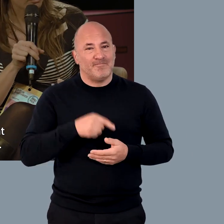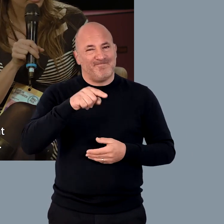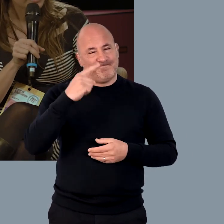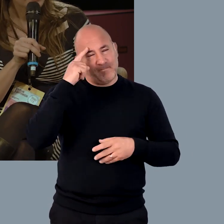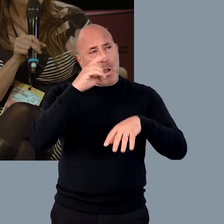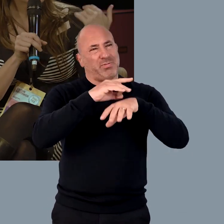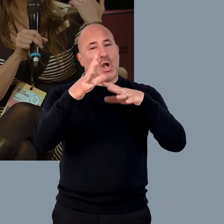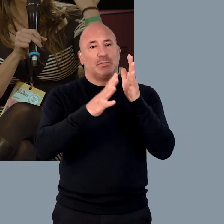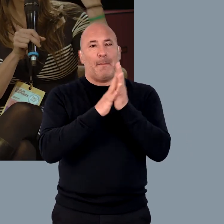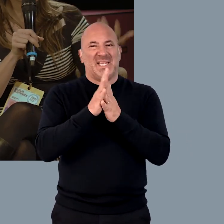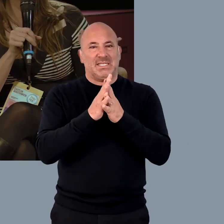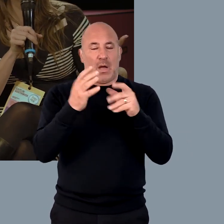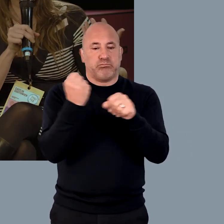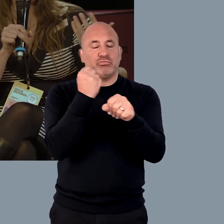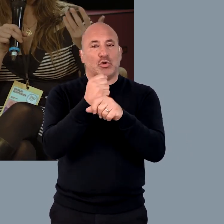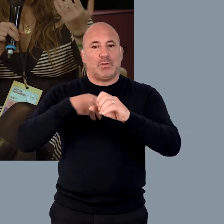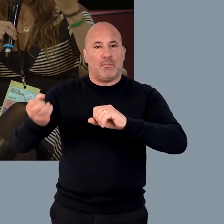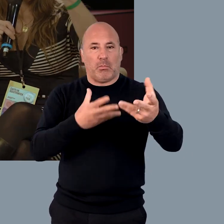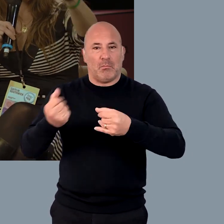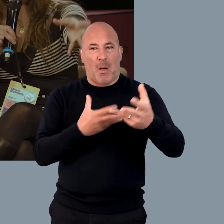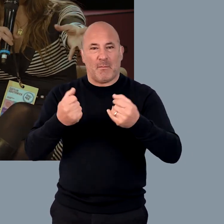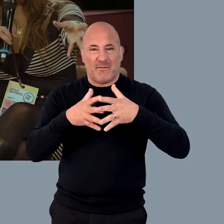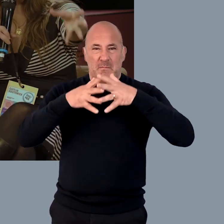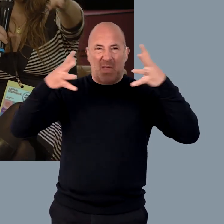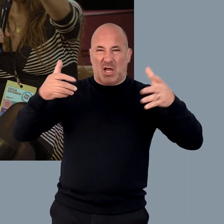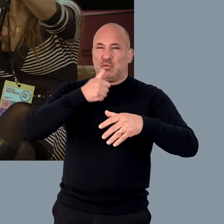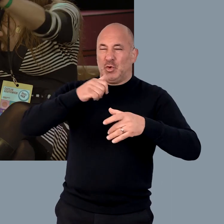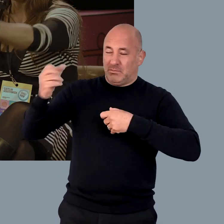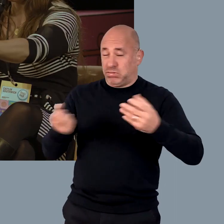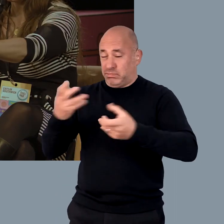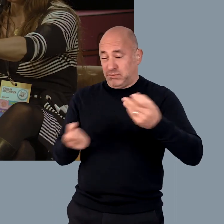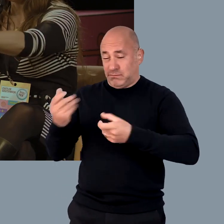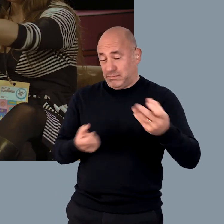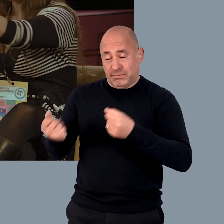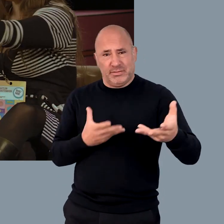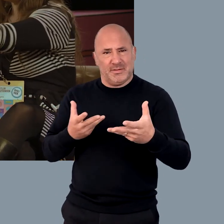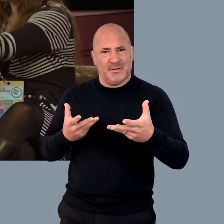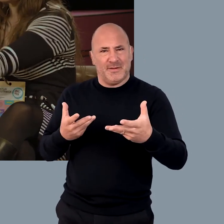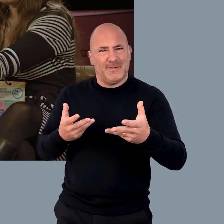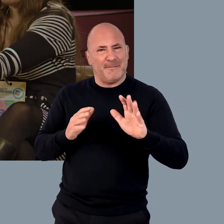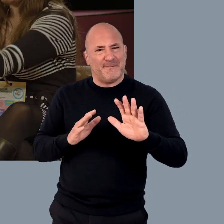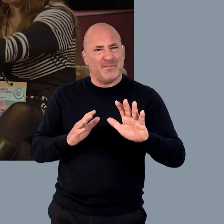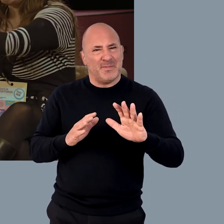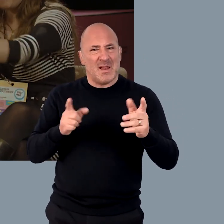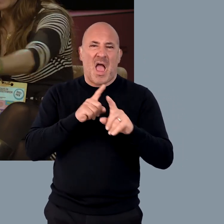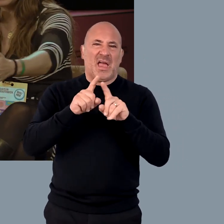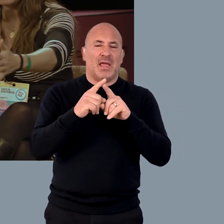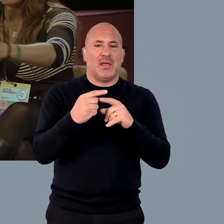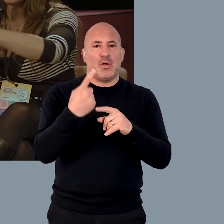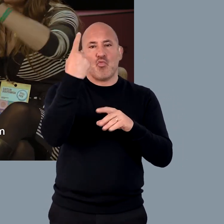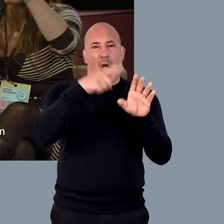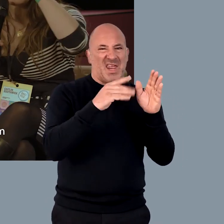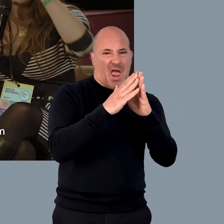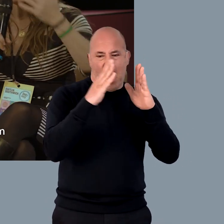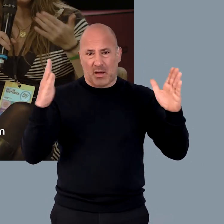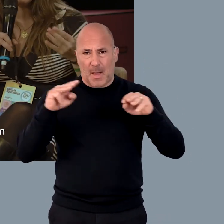ourselves out. It's this idea of professionalism comes from production, comes from just mass